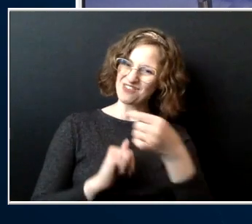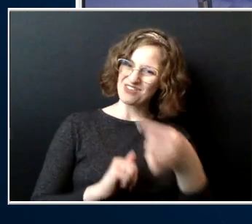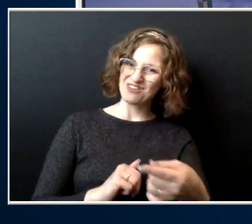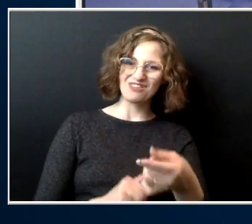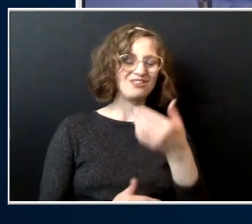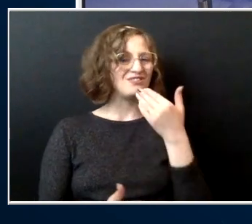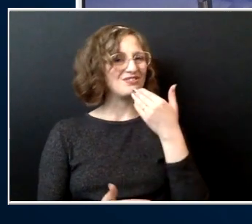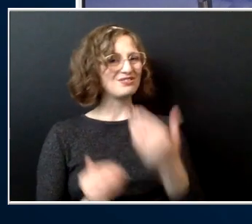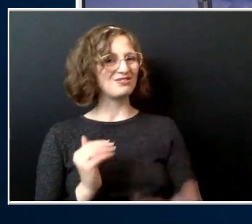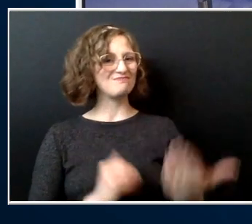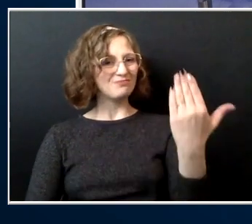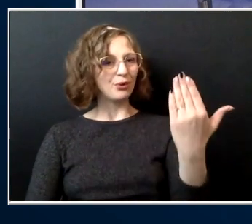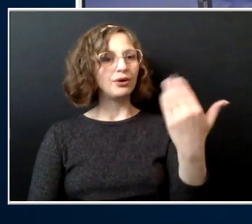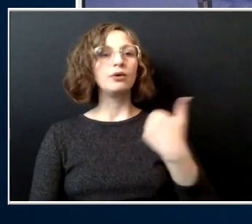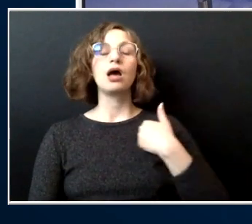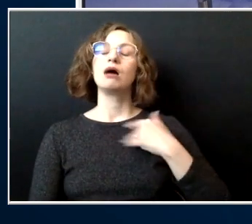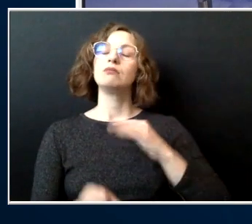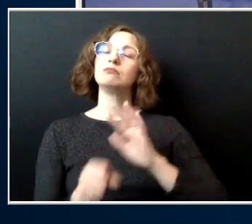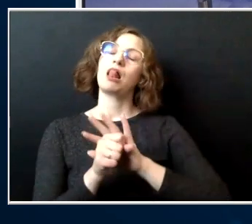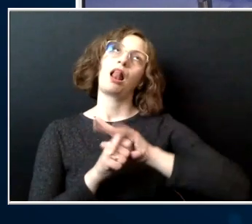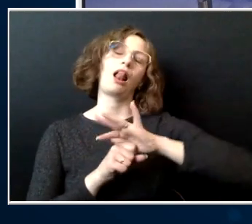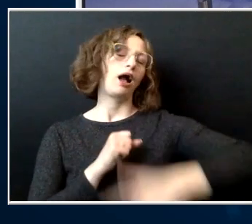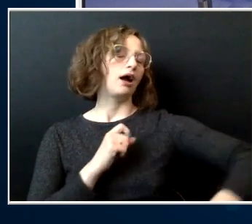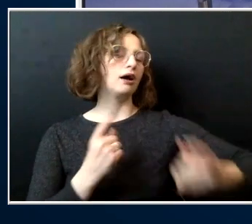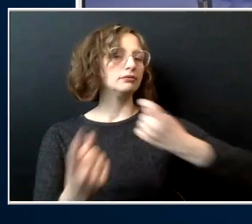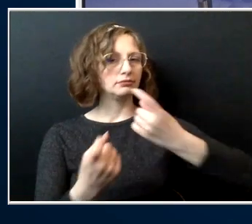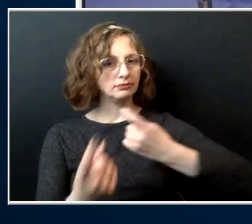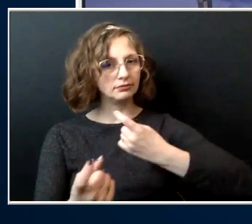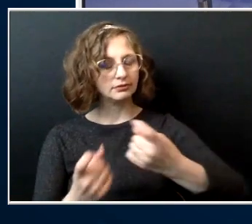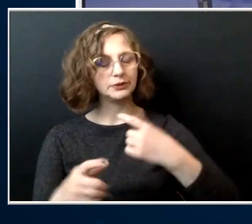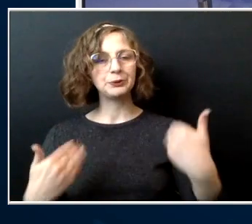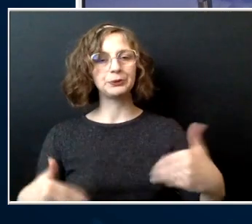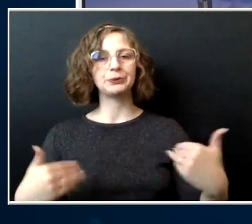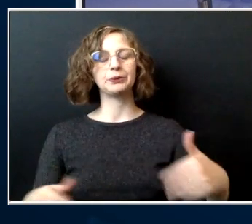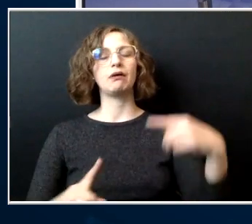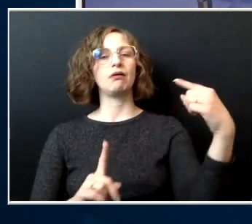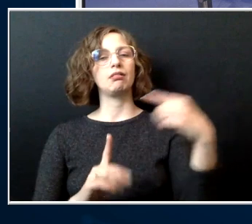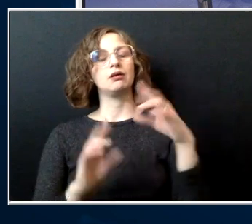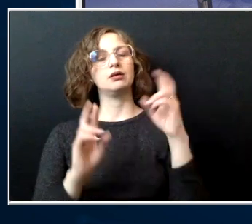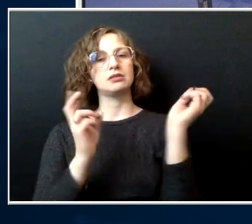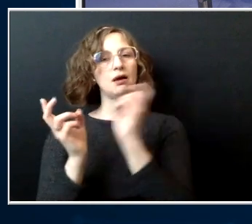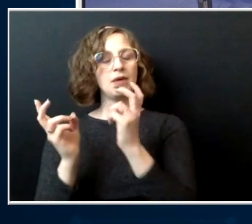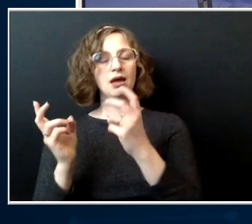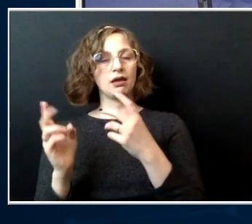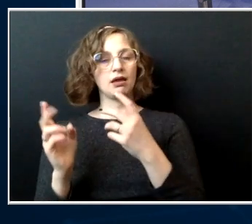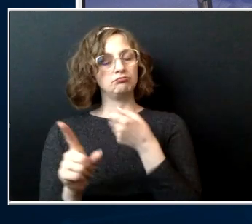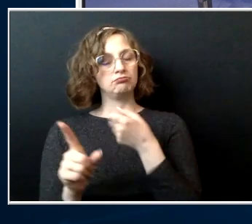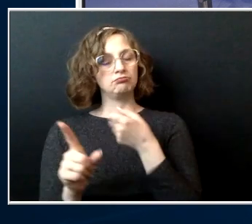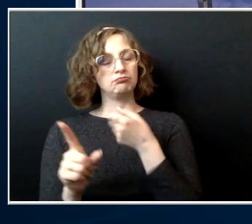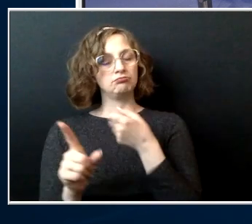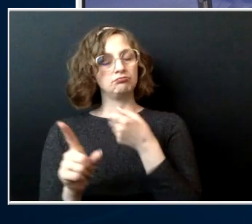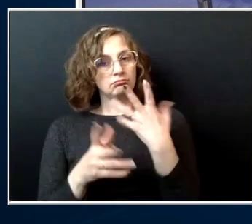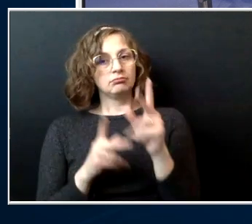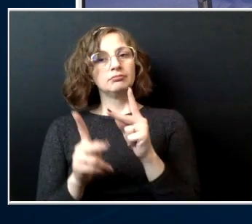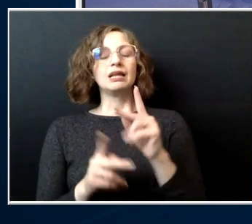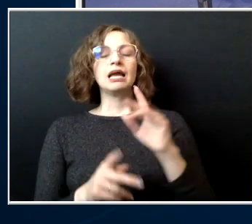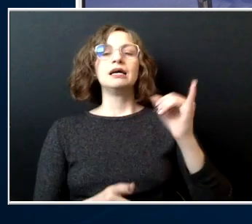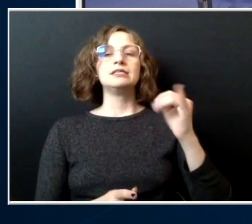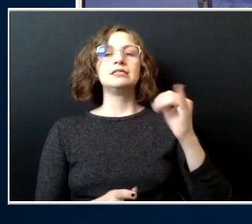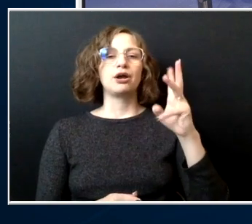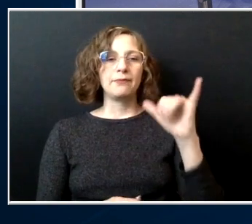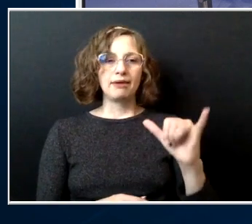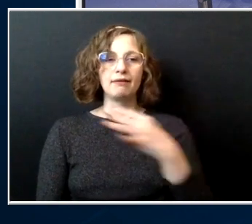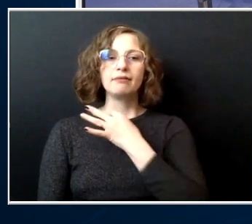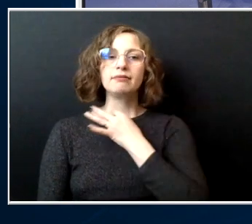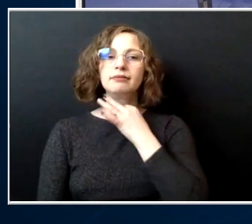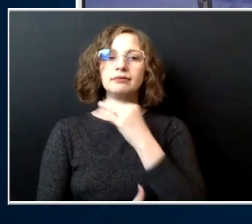We have plenty of questions coming in. This topic has definitely struck a nerve. Jeremy has a question. He wants to know if the